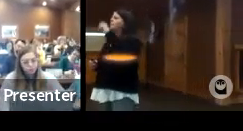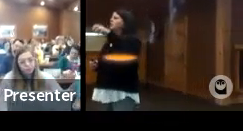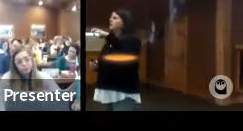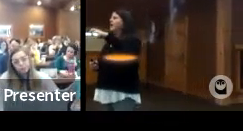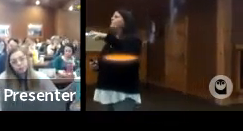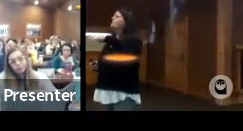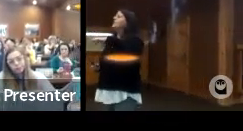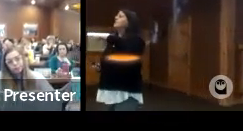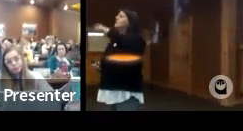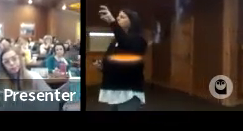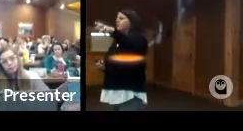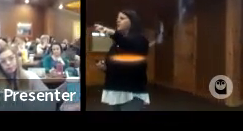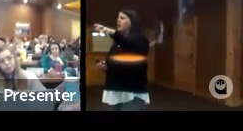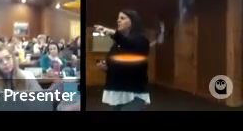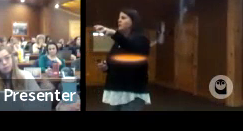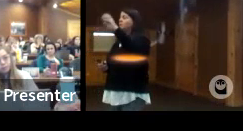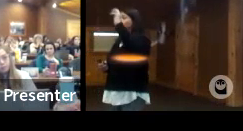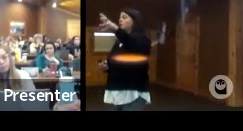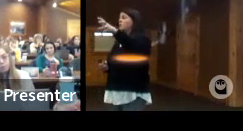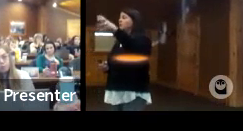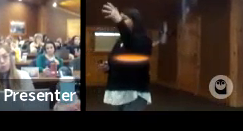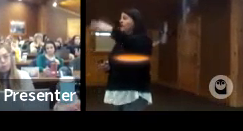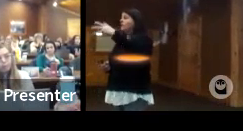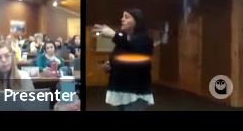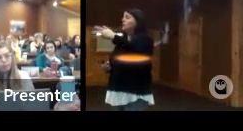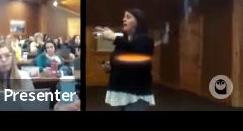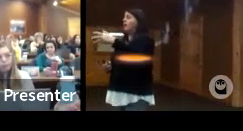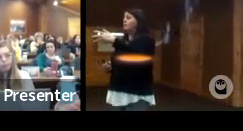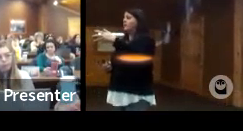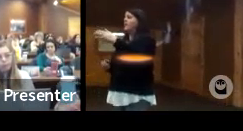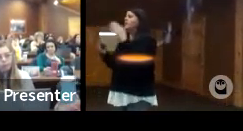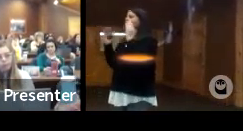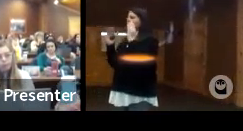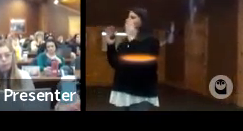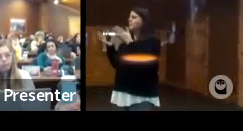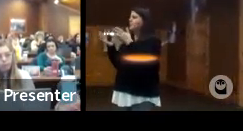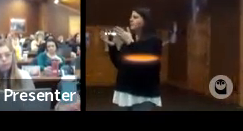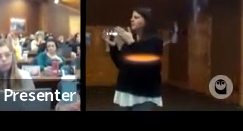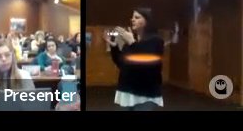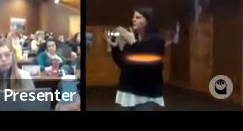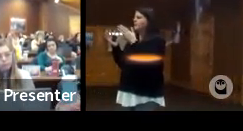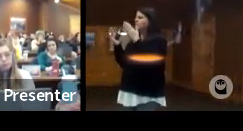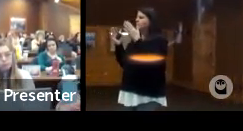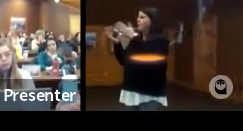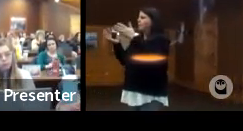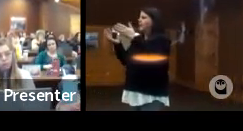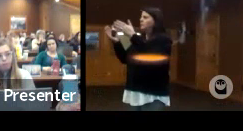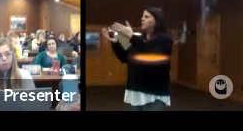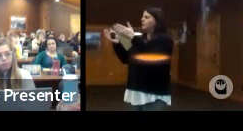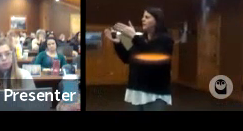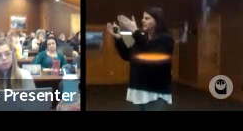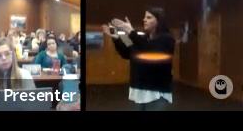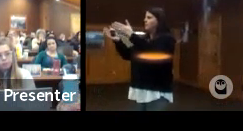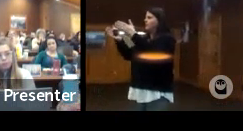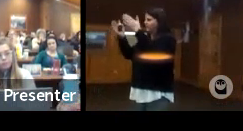have an option, I would tend to explore the other option. But if you don't, if they're who you have, then just set the, you know, the bumper, like